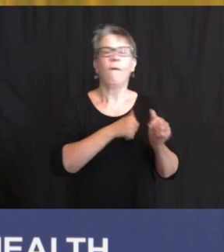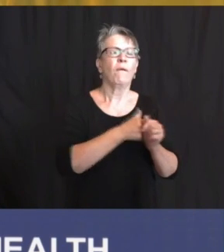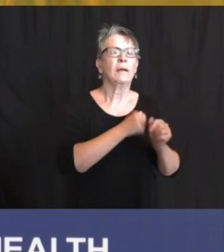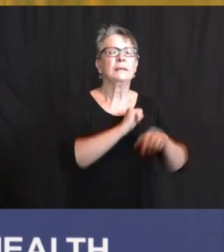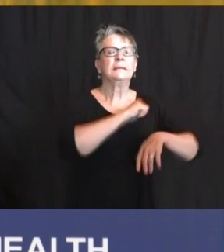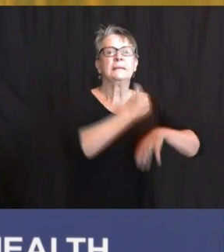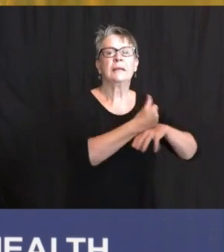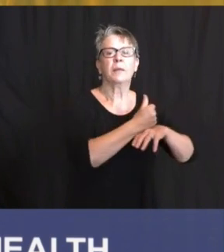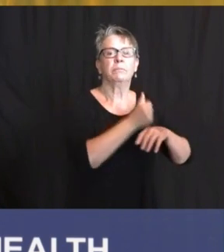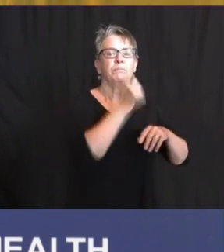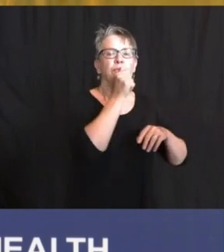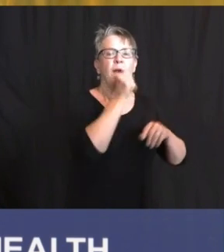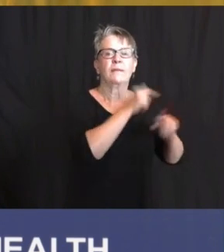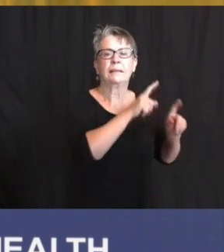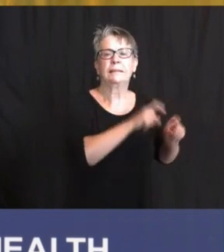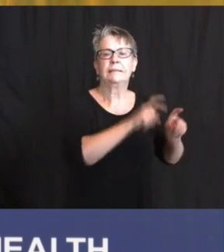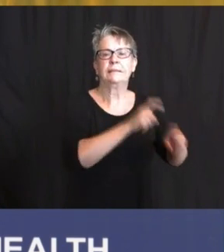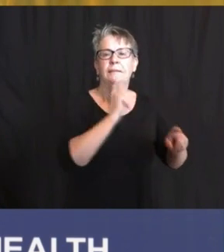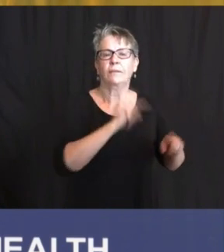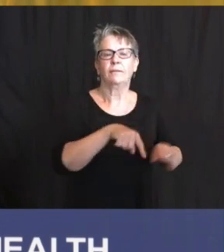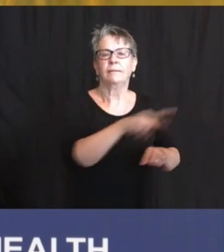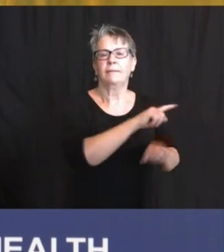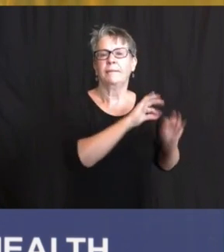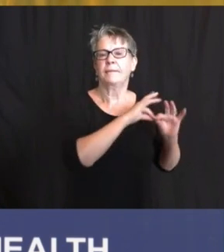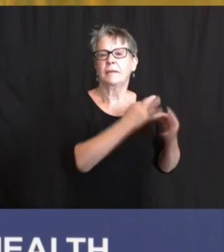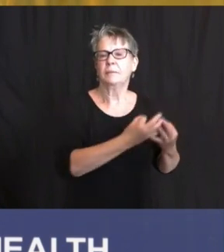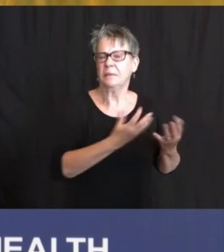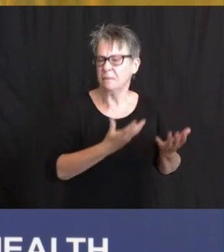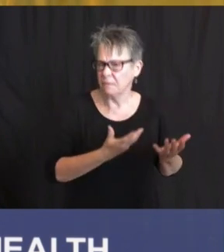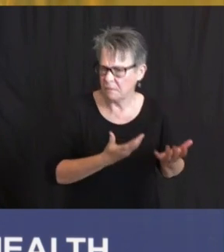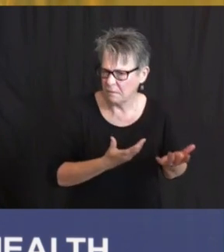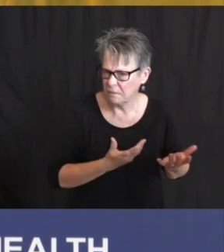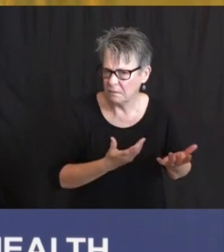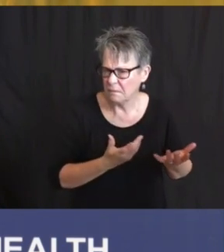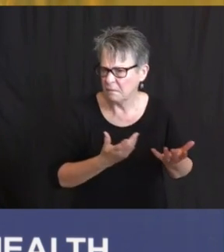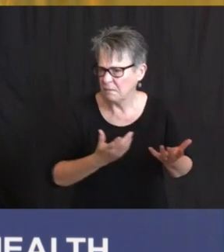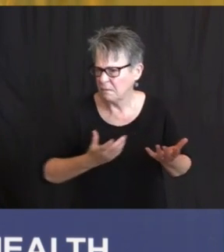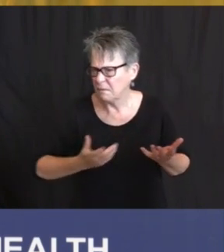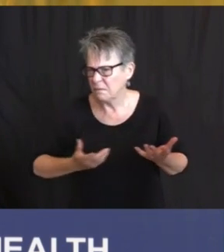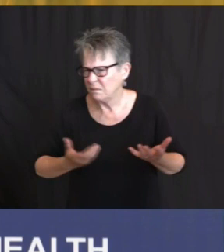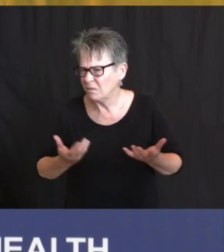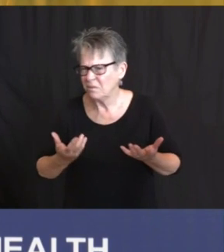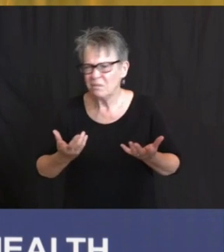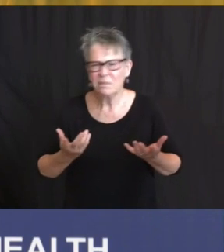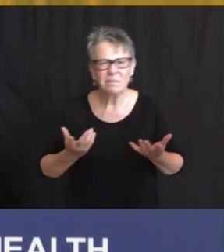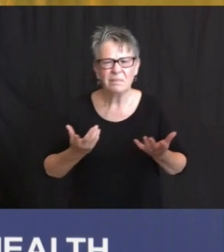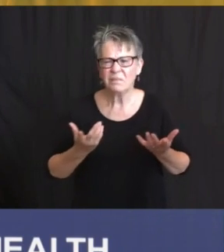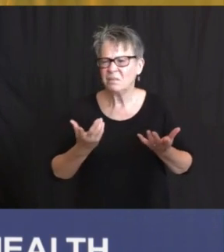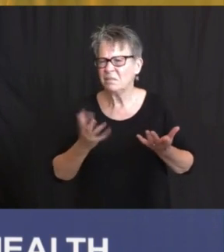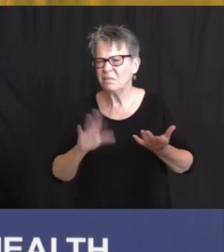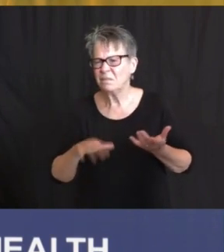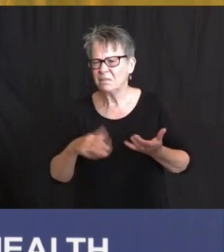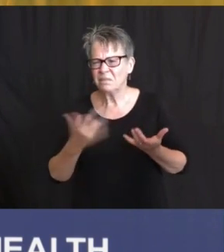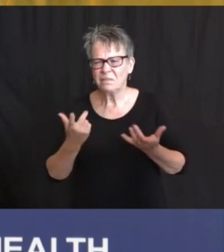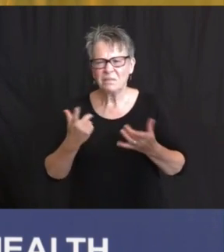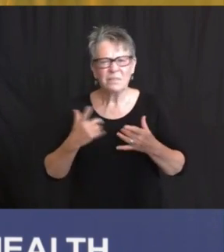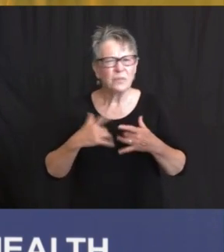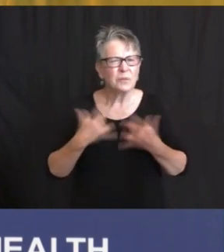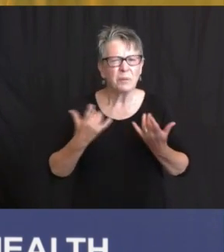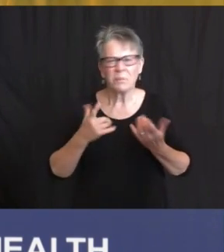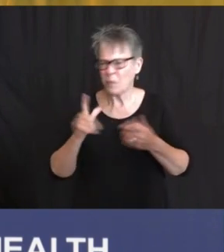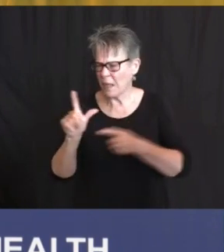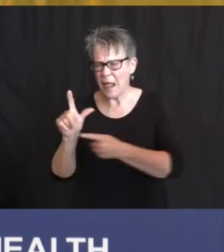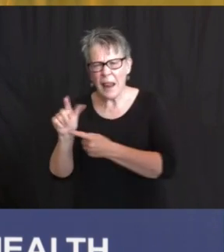provide much faster results than commercial labs or public tests. And maybe, Commissioner, I'm curious if you received any similar requests from